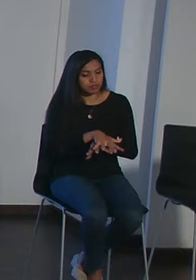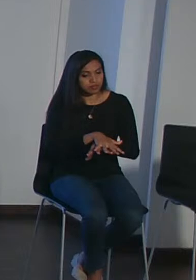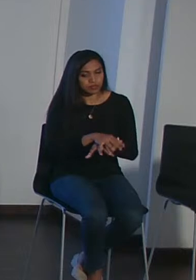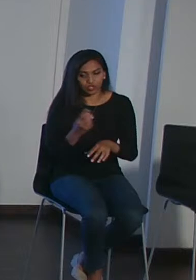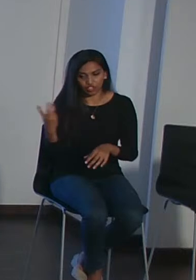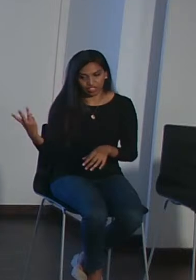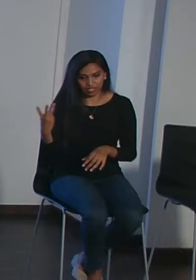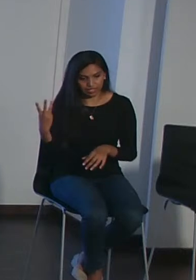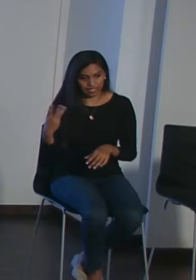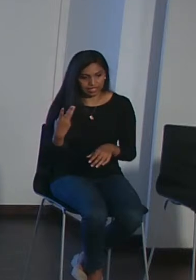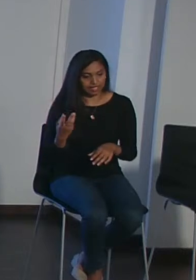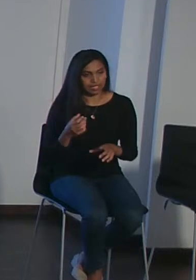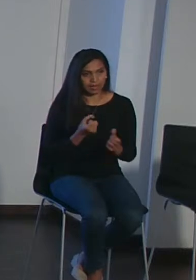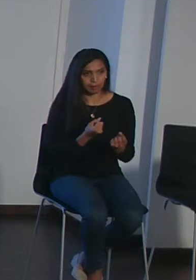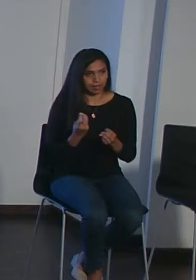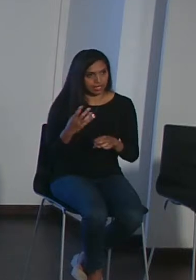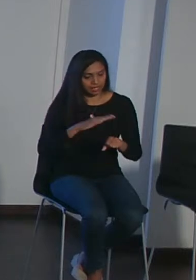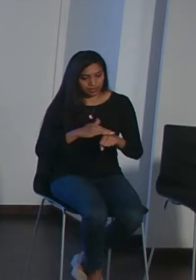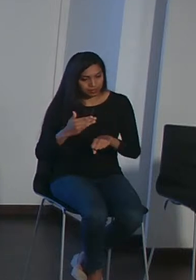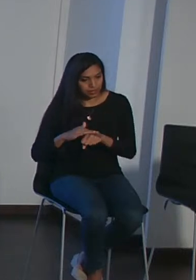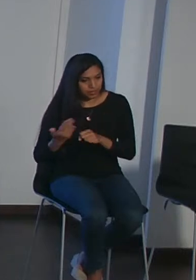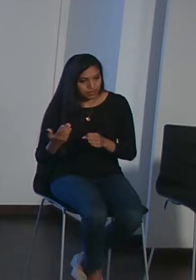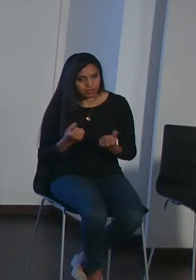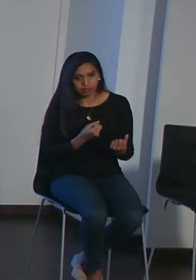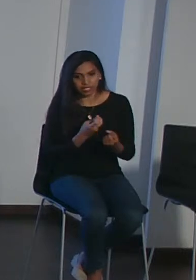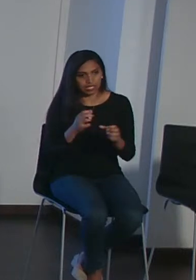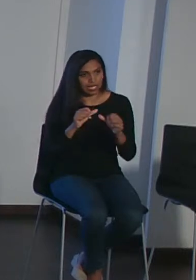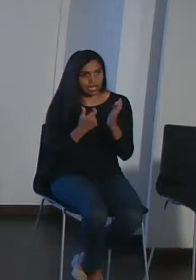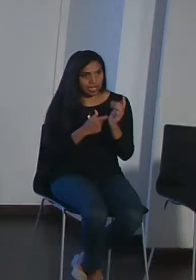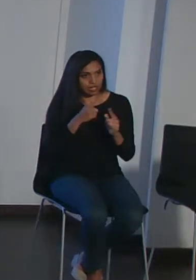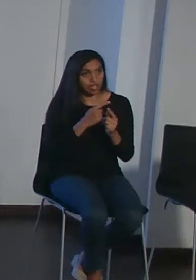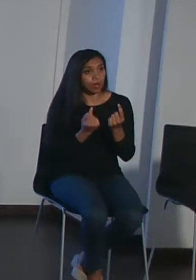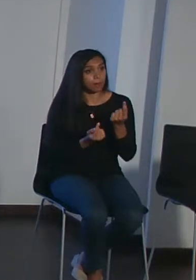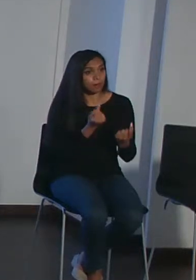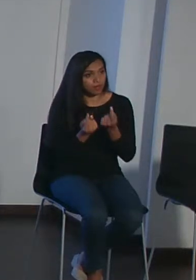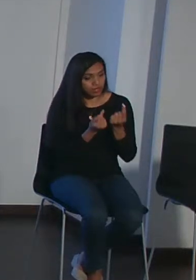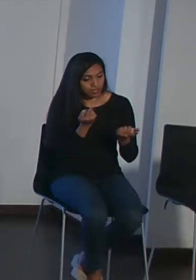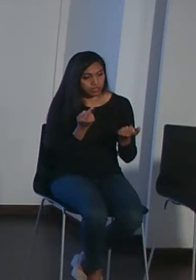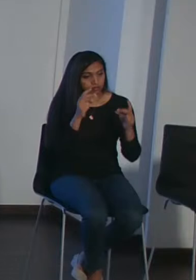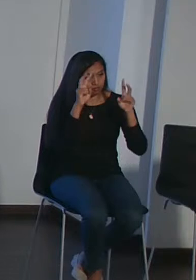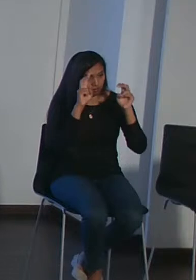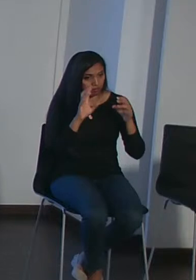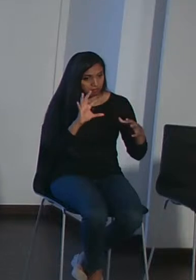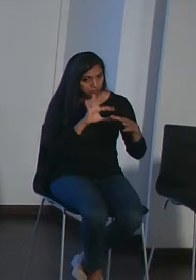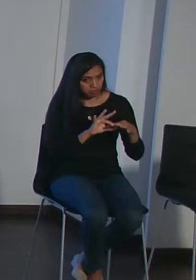are experienced, or you have been working in very different kind of political contexts.